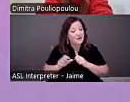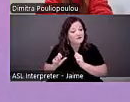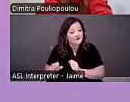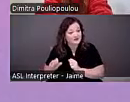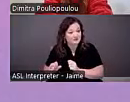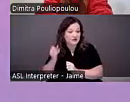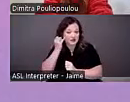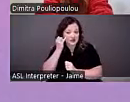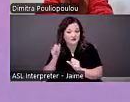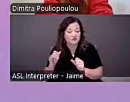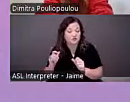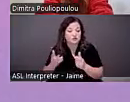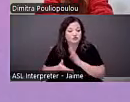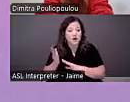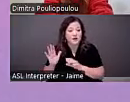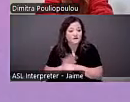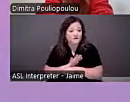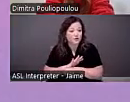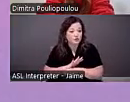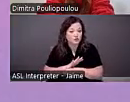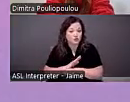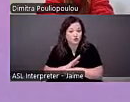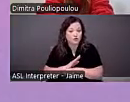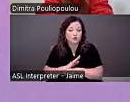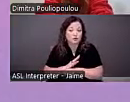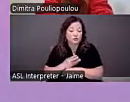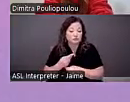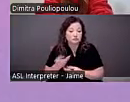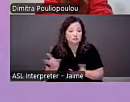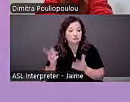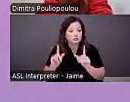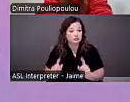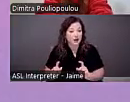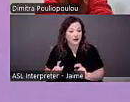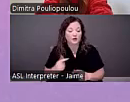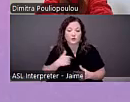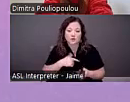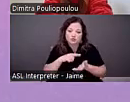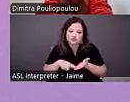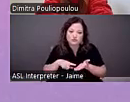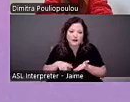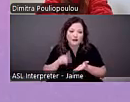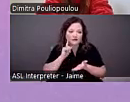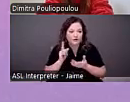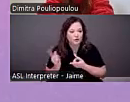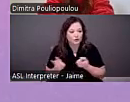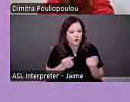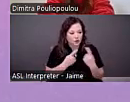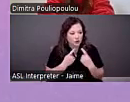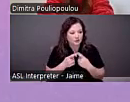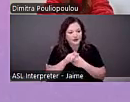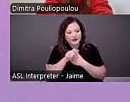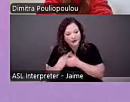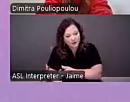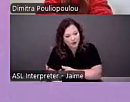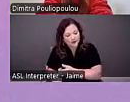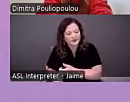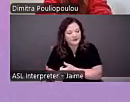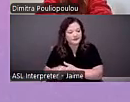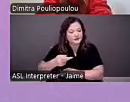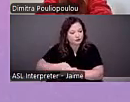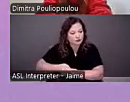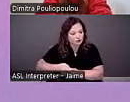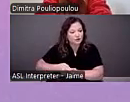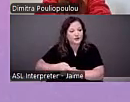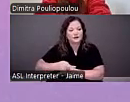scale trial. We are tracking metrics like recruitment, adherence, attrition, and data completion